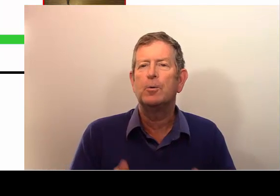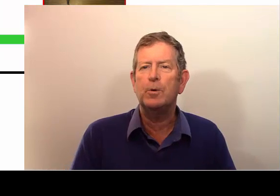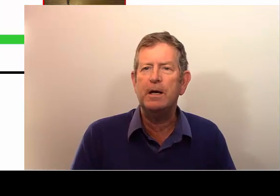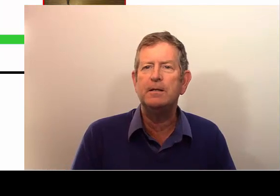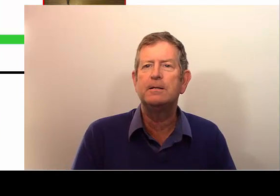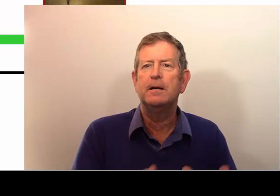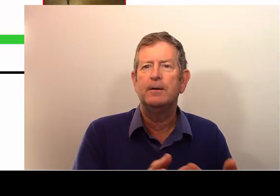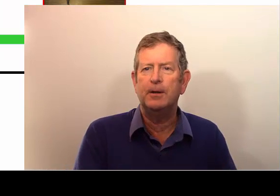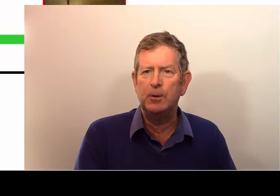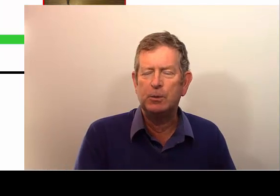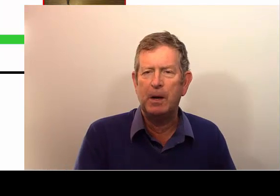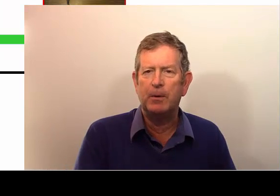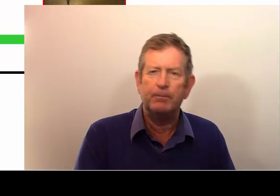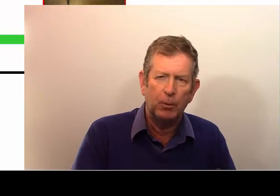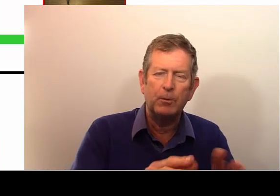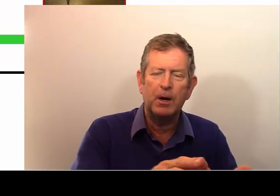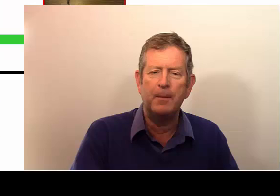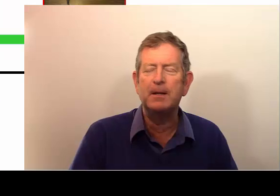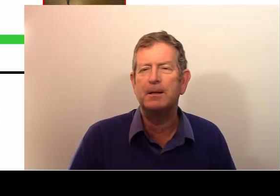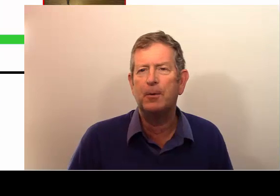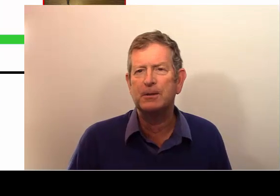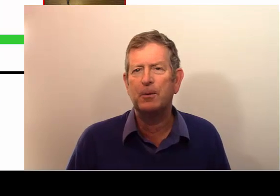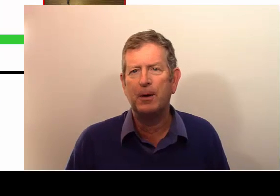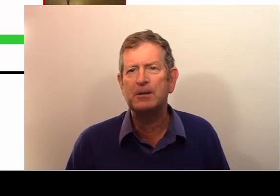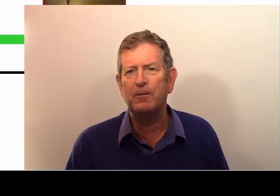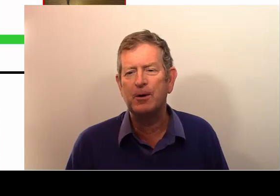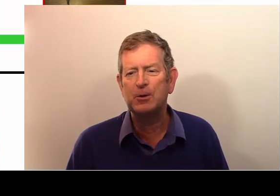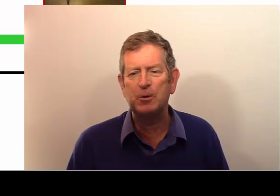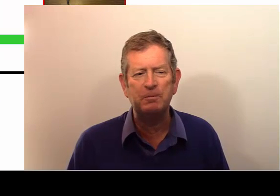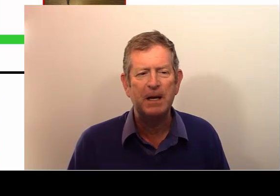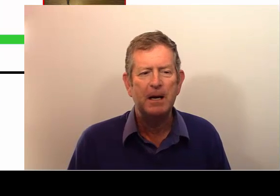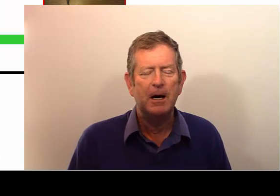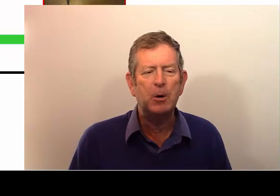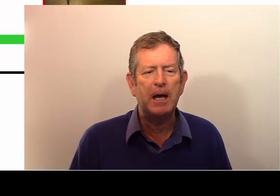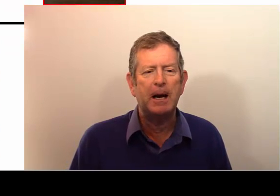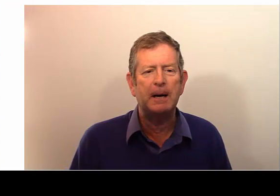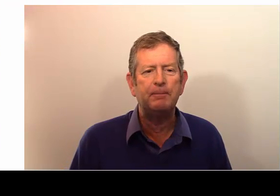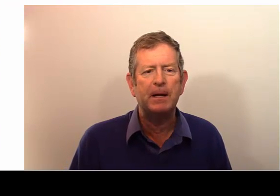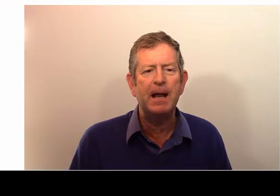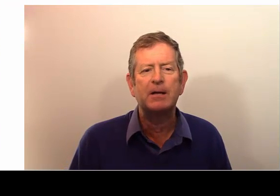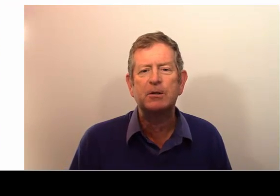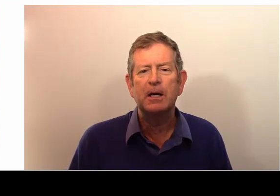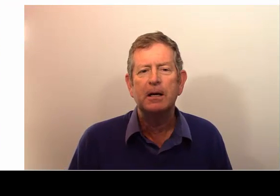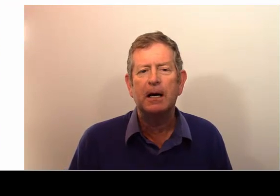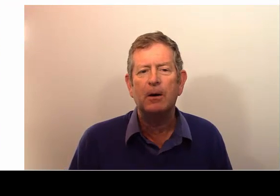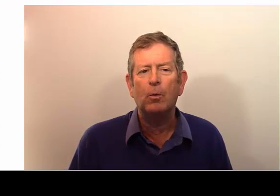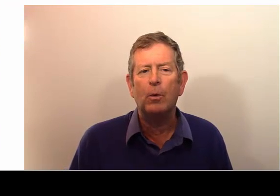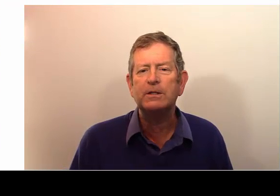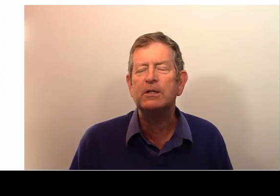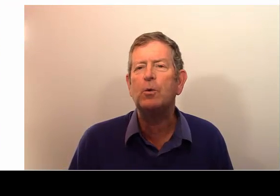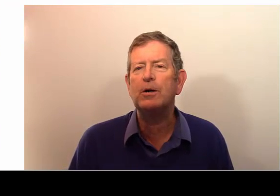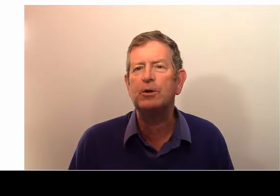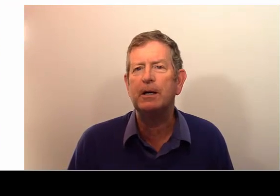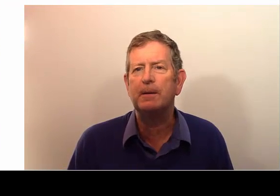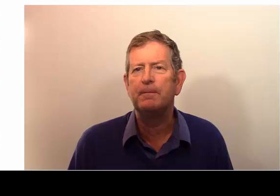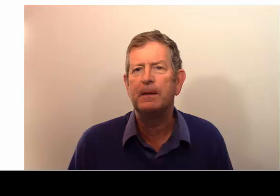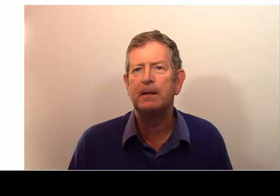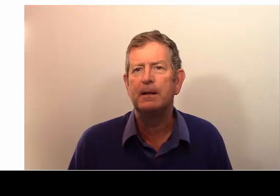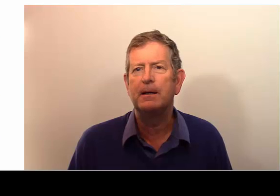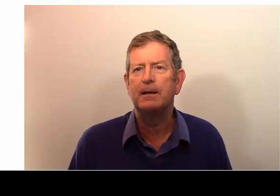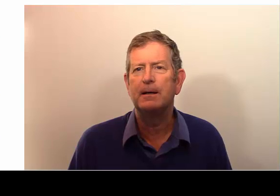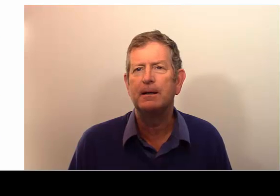He reads the newspaper. We're coming to the present progressive very soon. Okay, next, what's this question